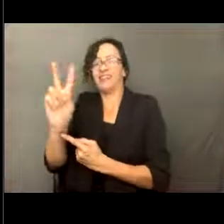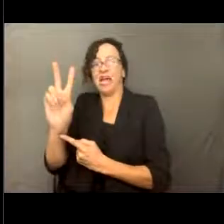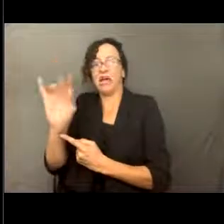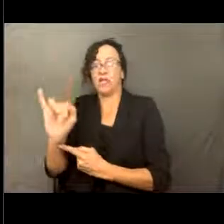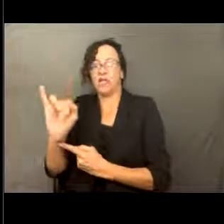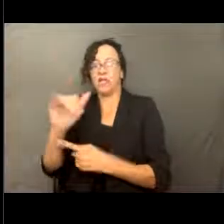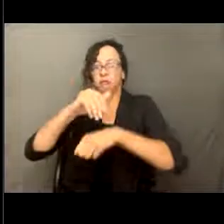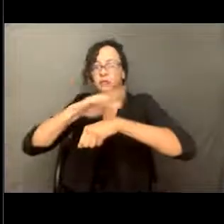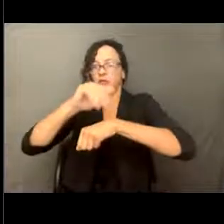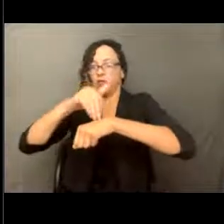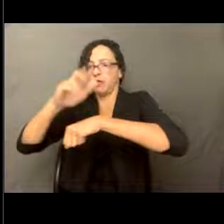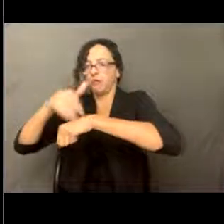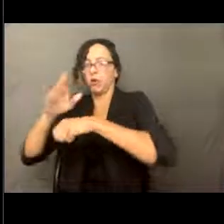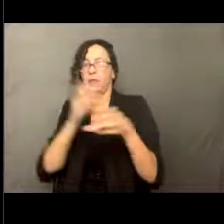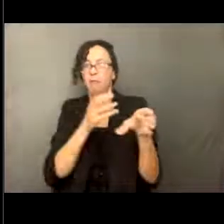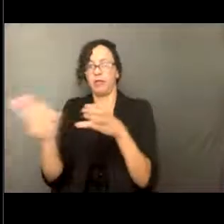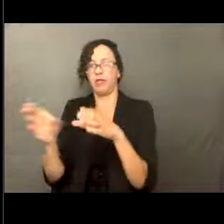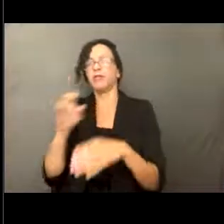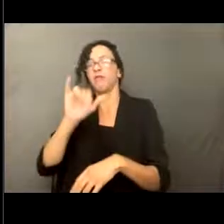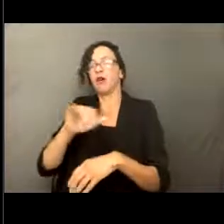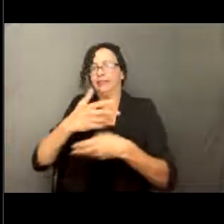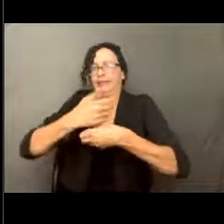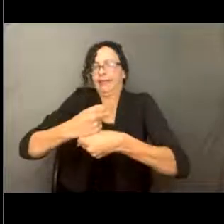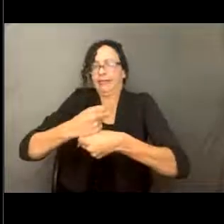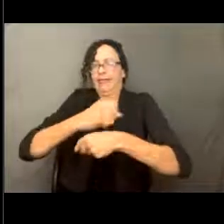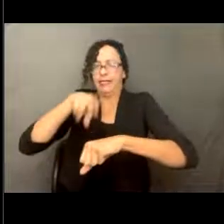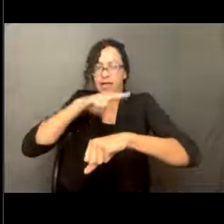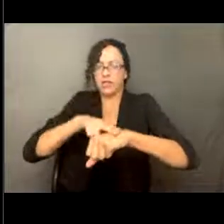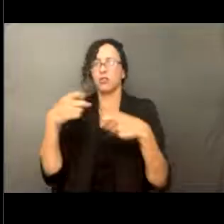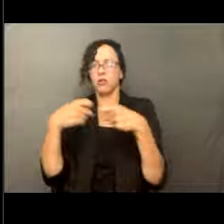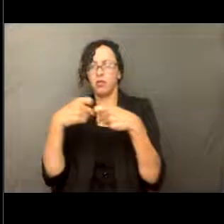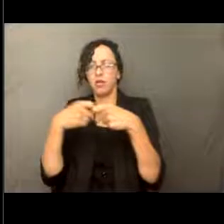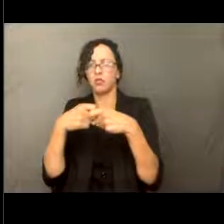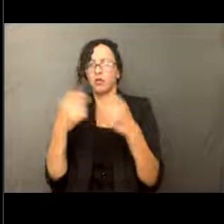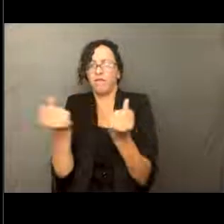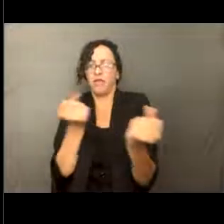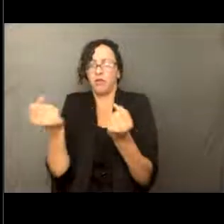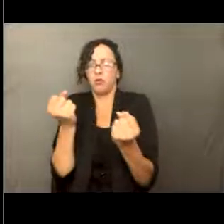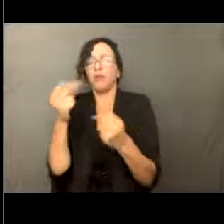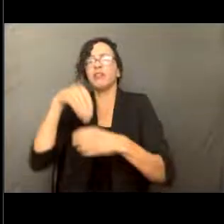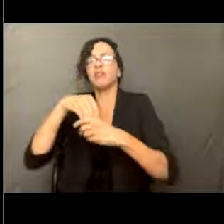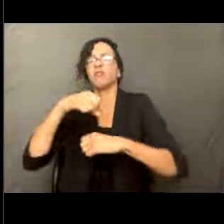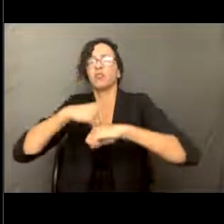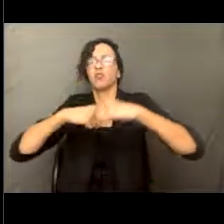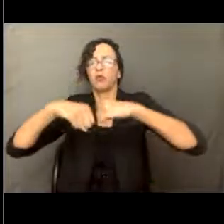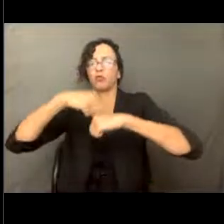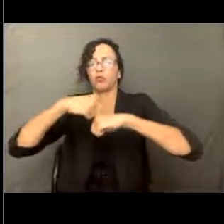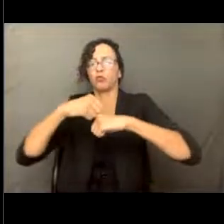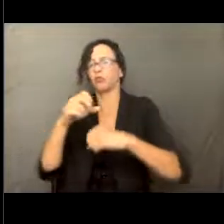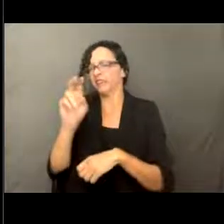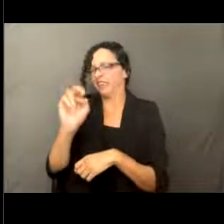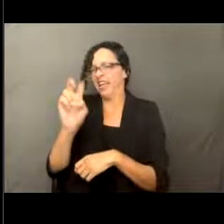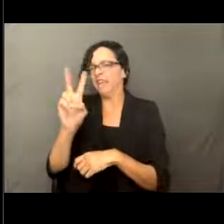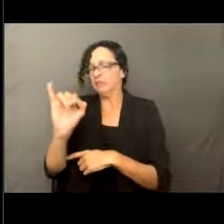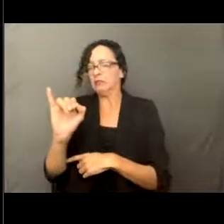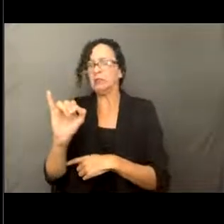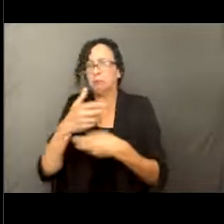the National Electric Vehicle Infrastructure plan that each state was required to put together. I think